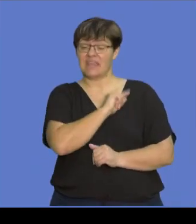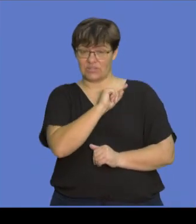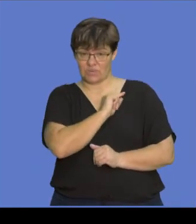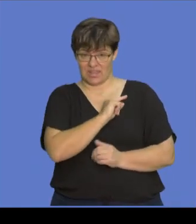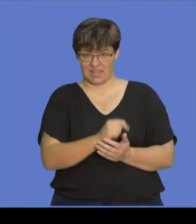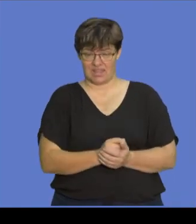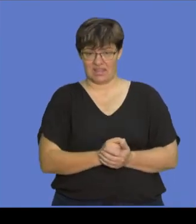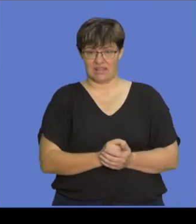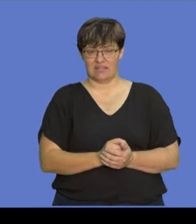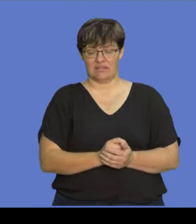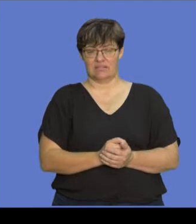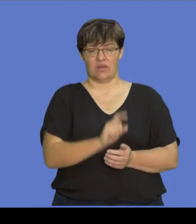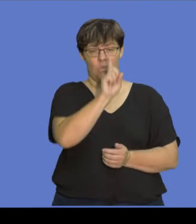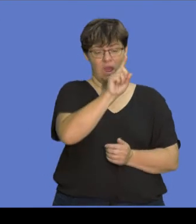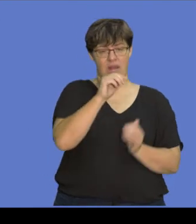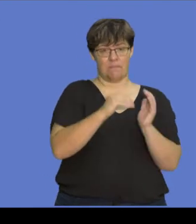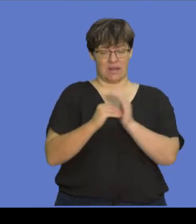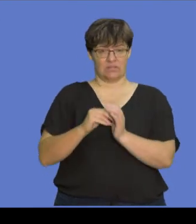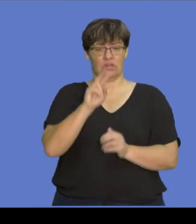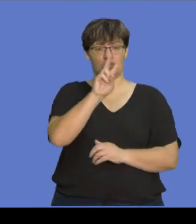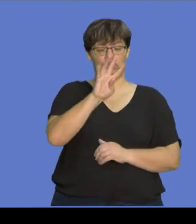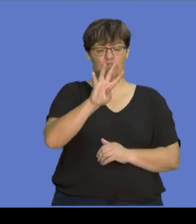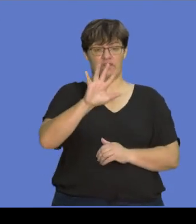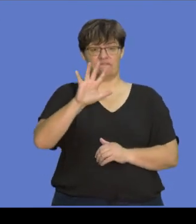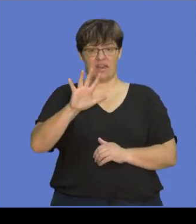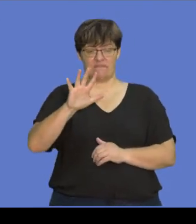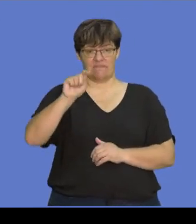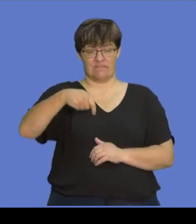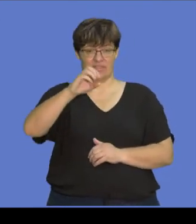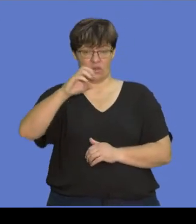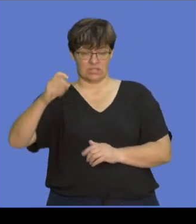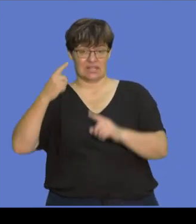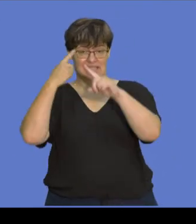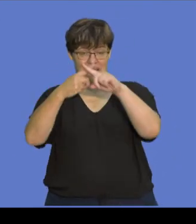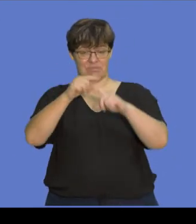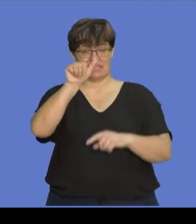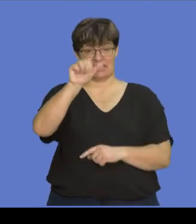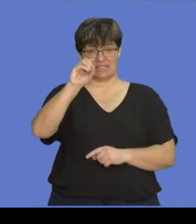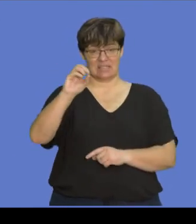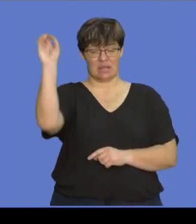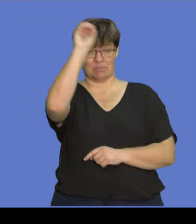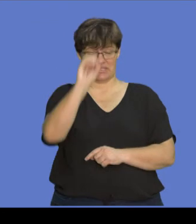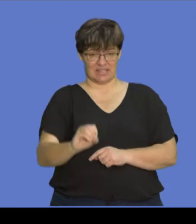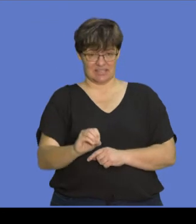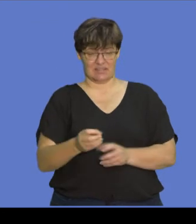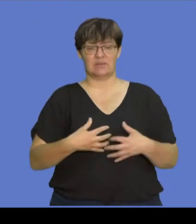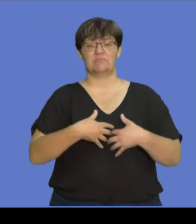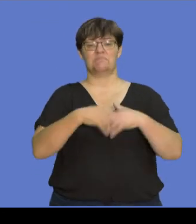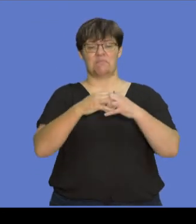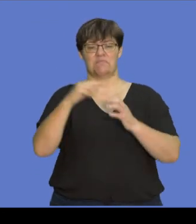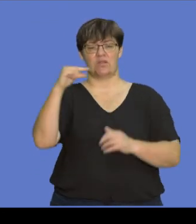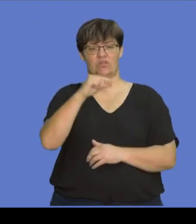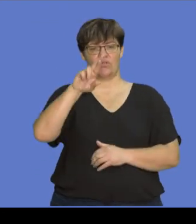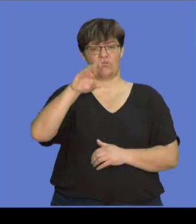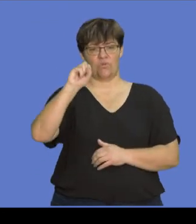take the 1,245,000 times your 60%, right? in order to work out your gross